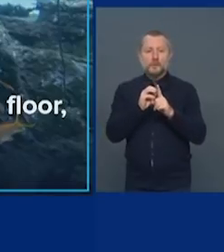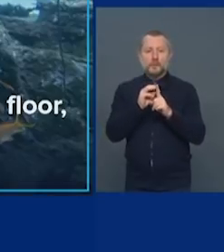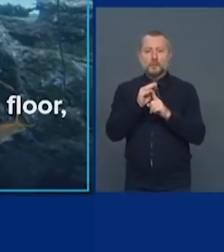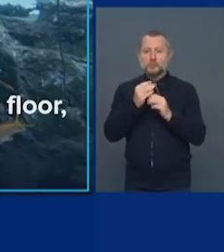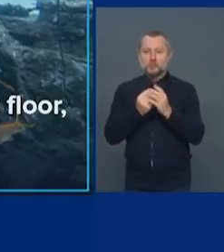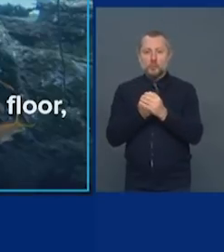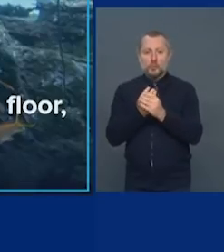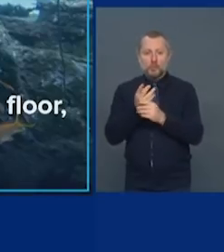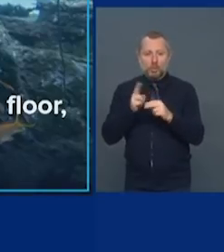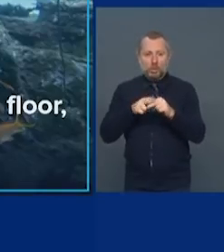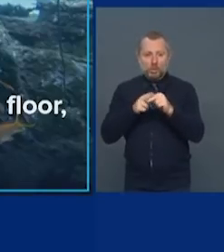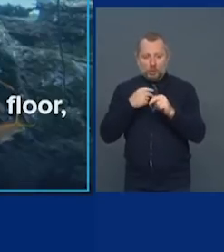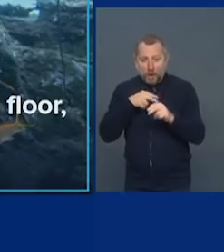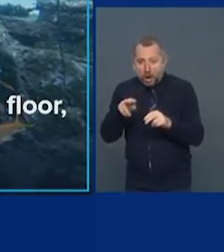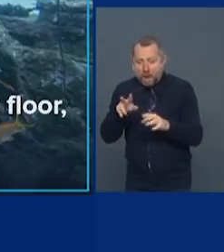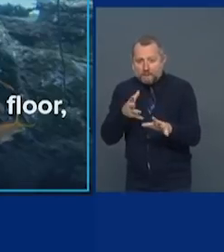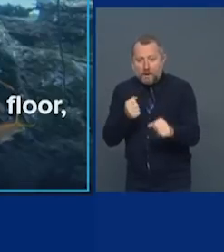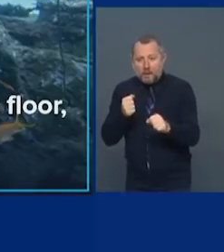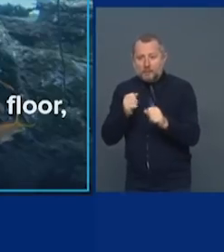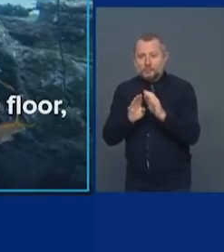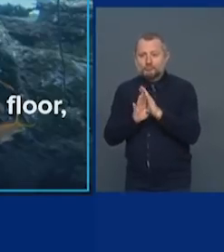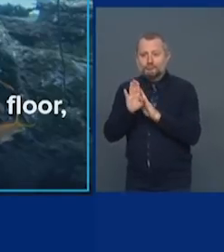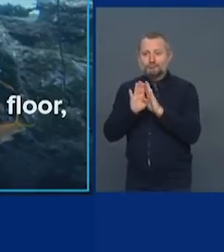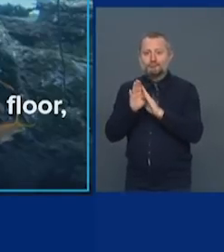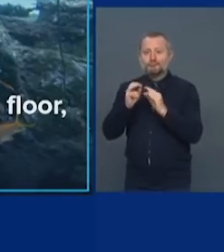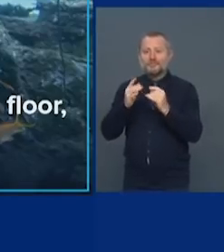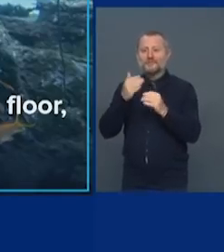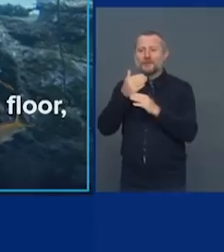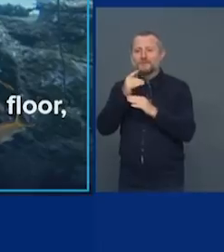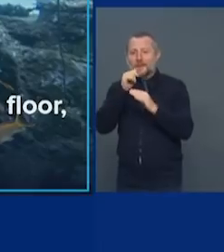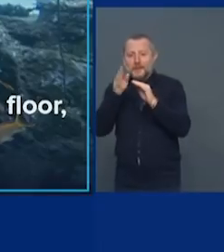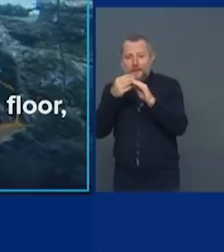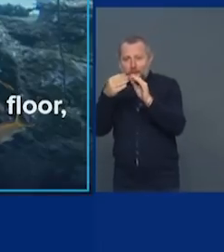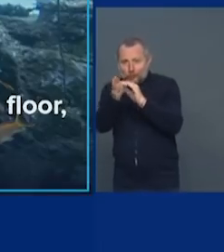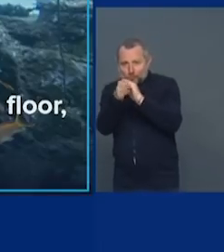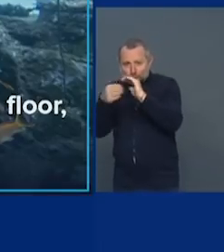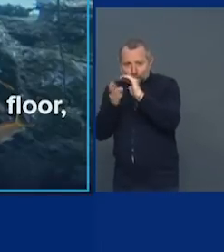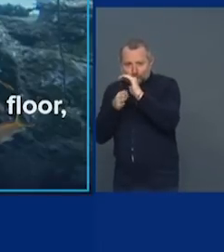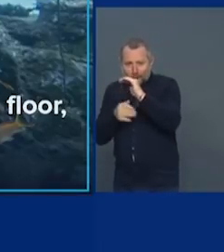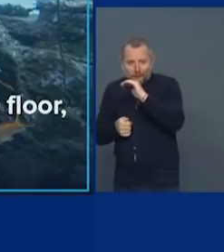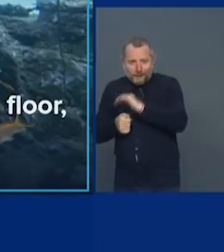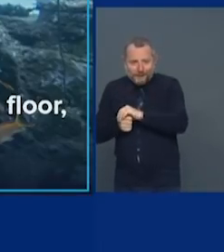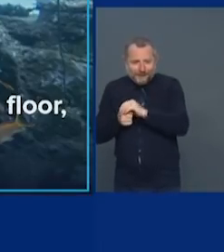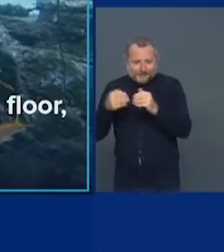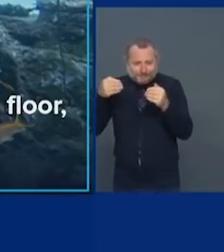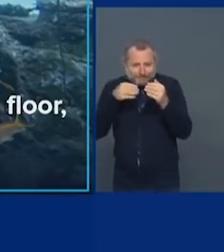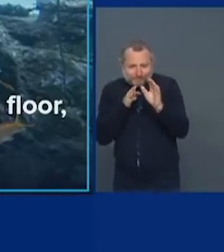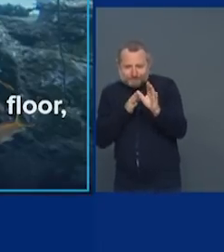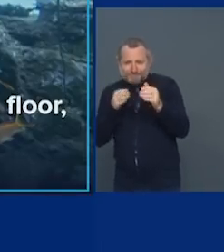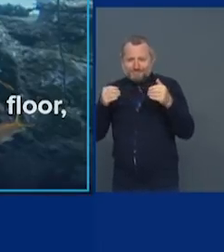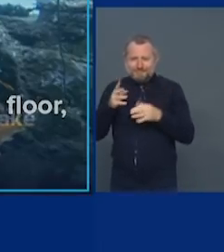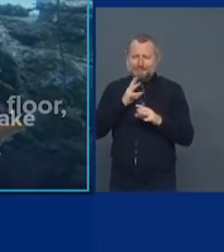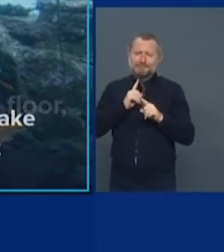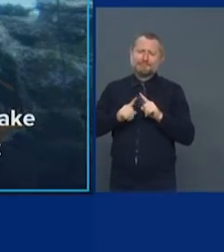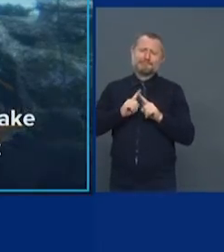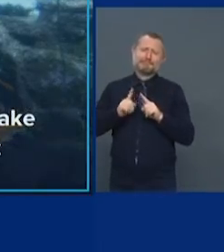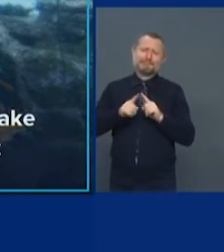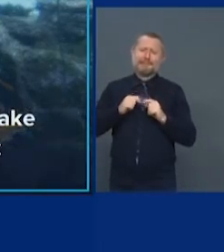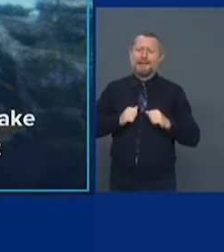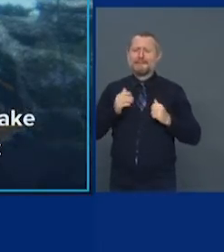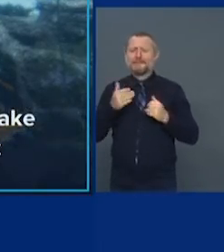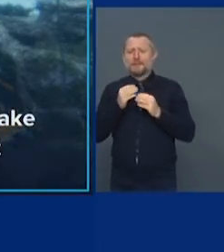life because it's a haven immediately for fish. It begins to teem with life.